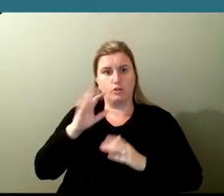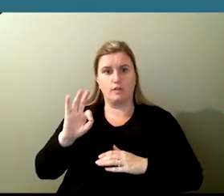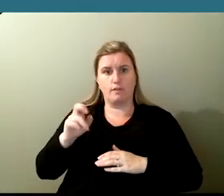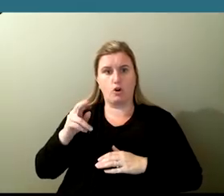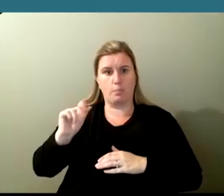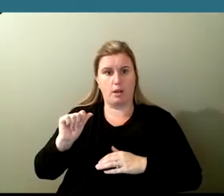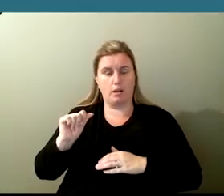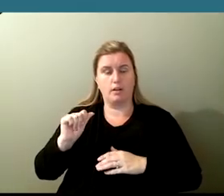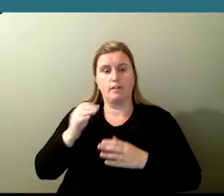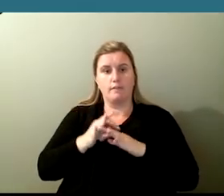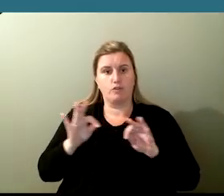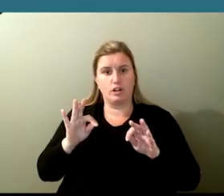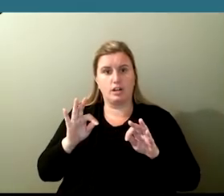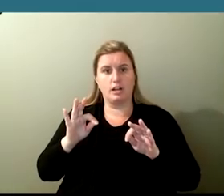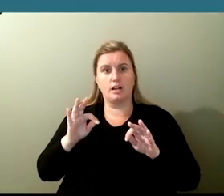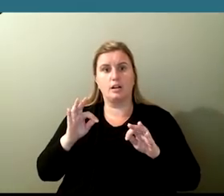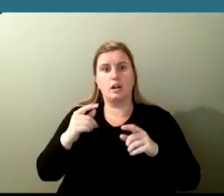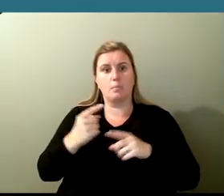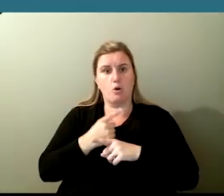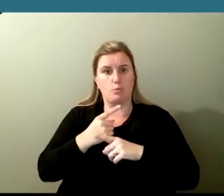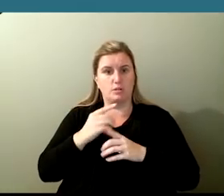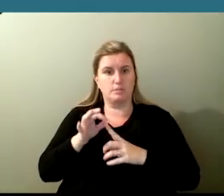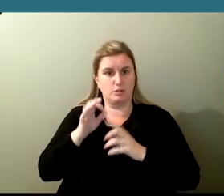and appropriate special education for students.